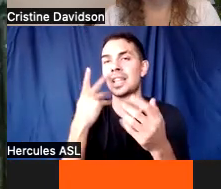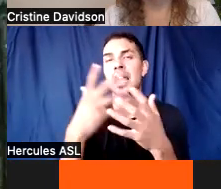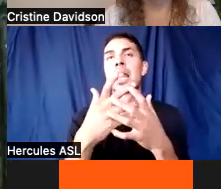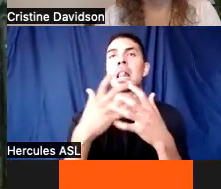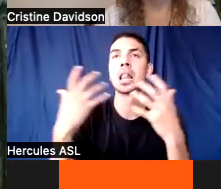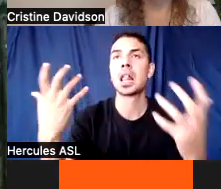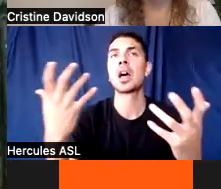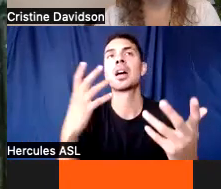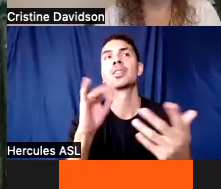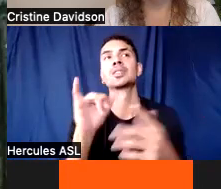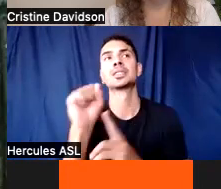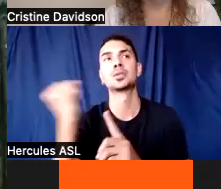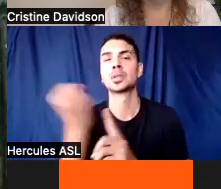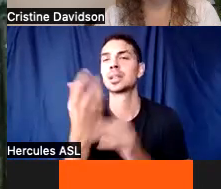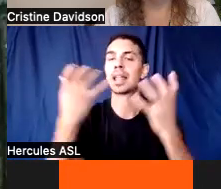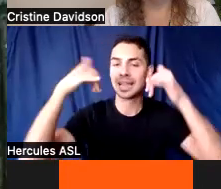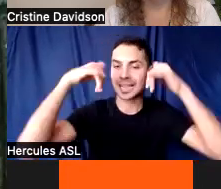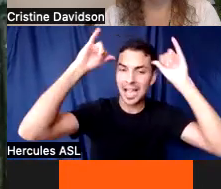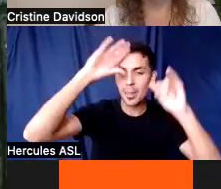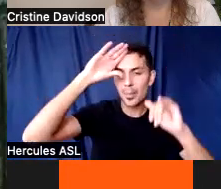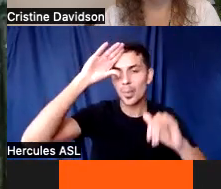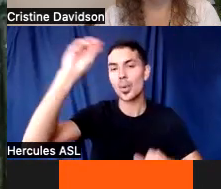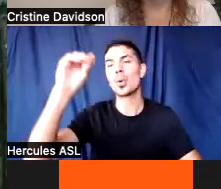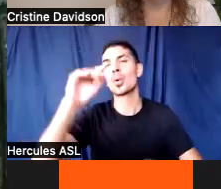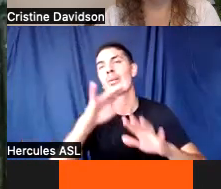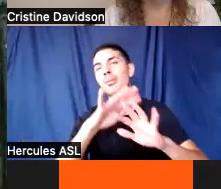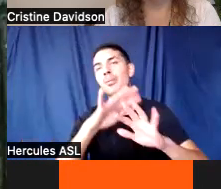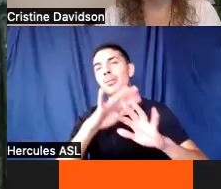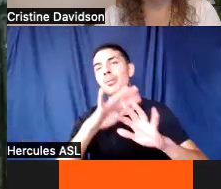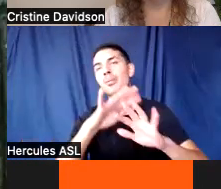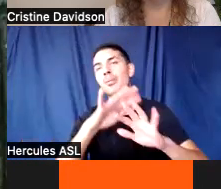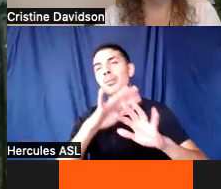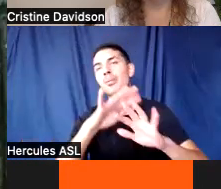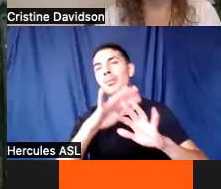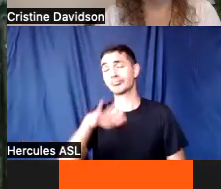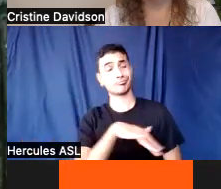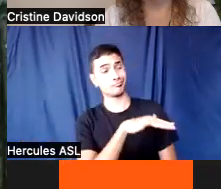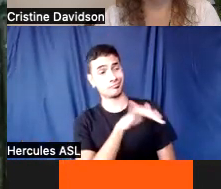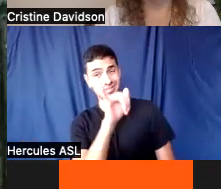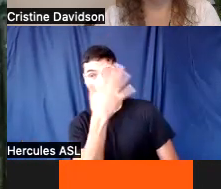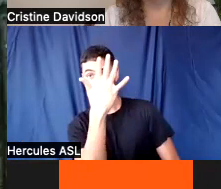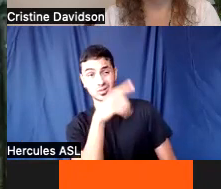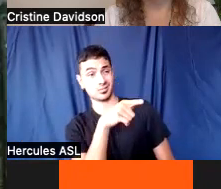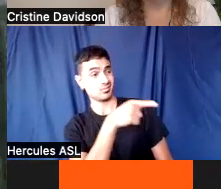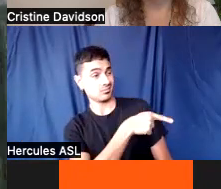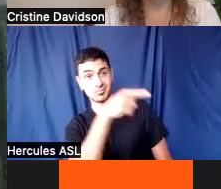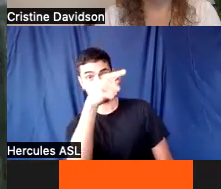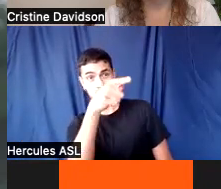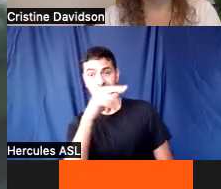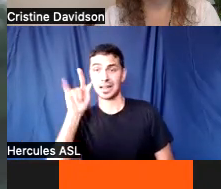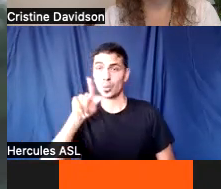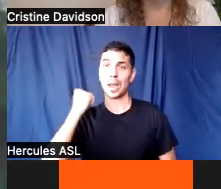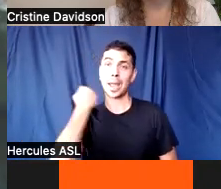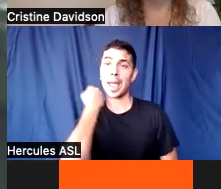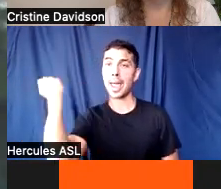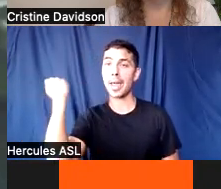of this coming from my grandfather pointing to the tree where it happened was a little shocking. And he said, well, we're taking